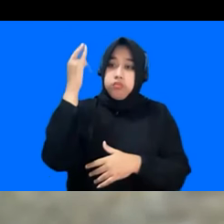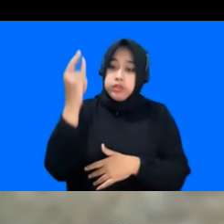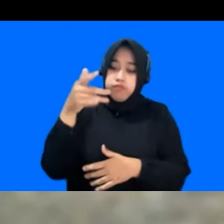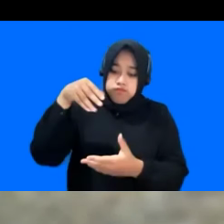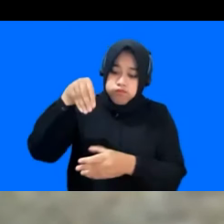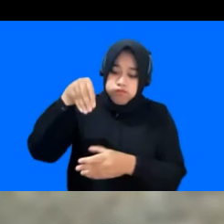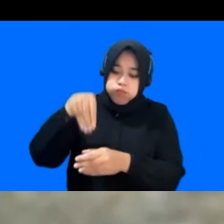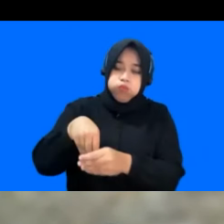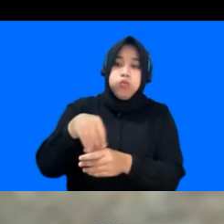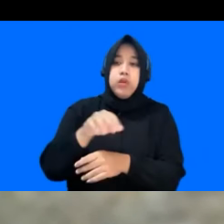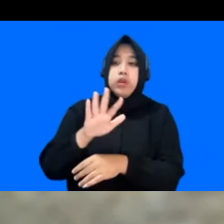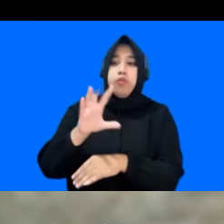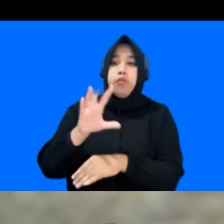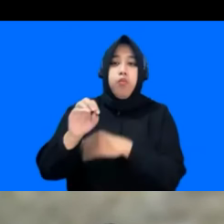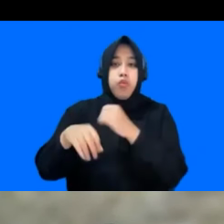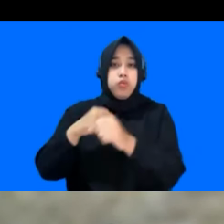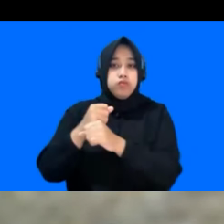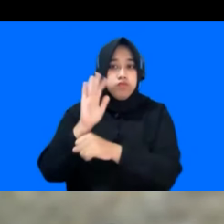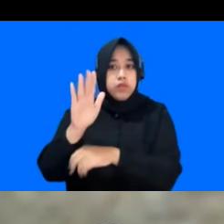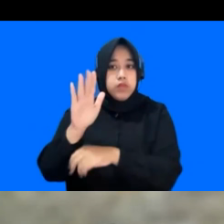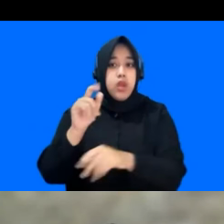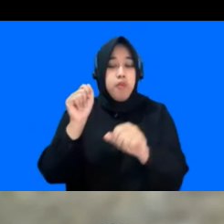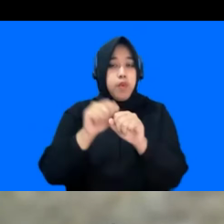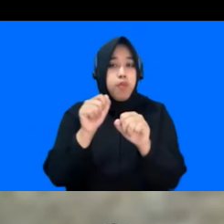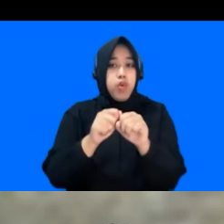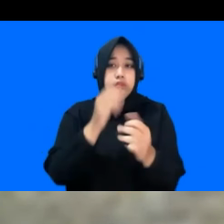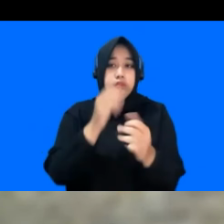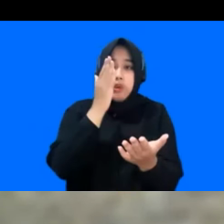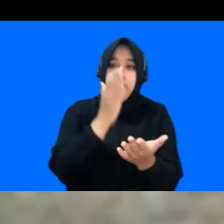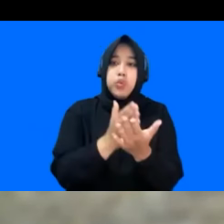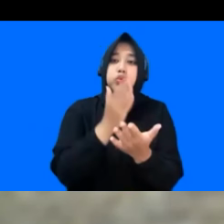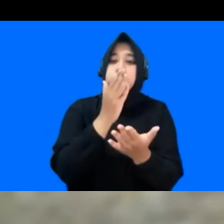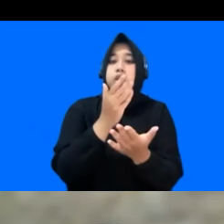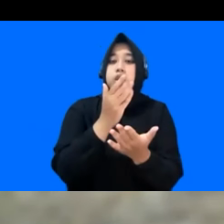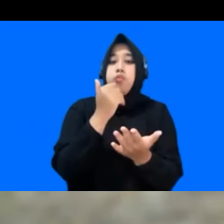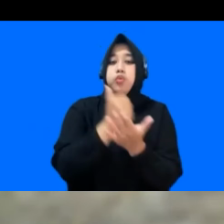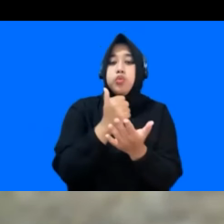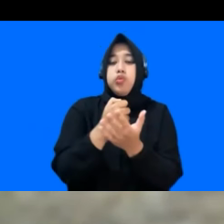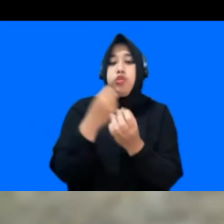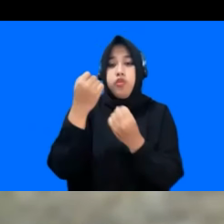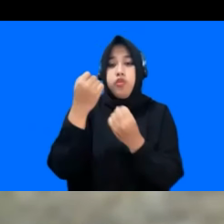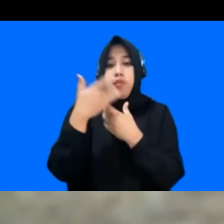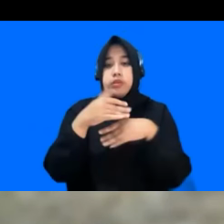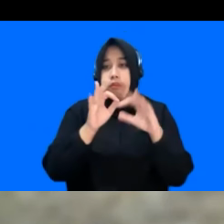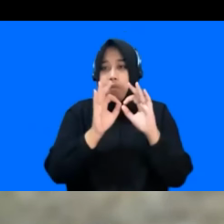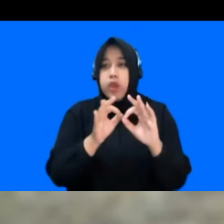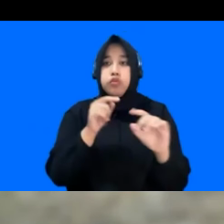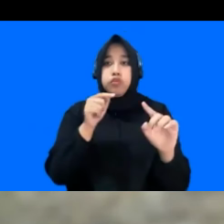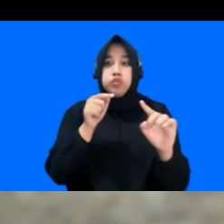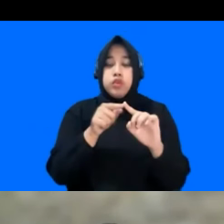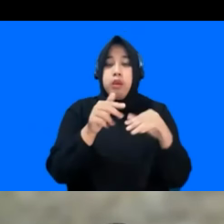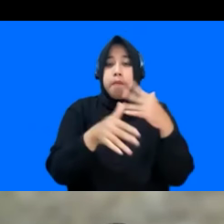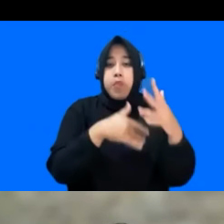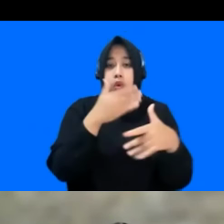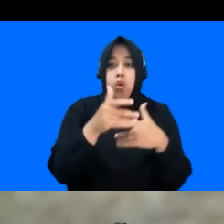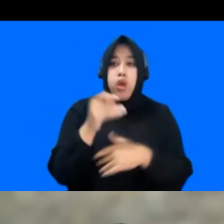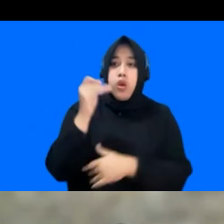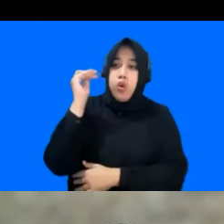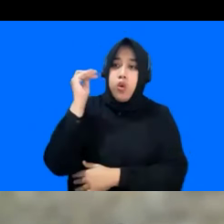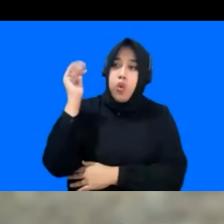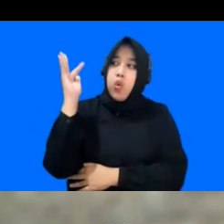informed choices for future-oriented urban forest management. So this is an example. This is going to be,